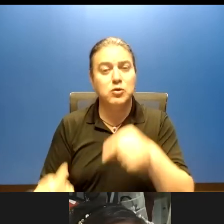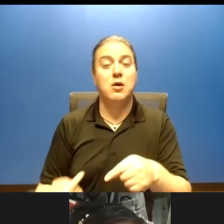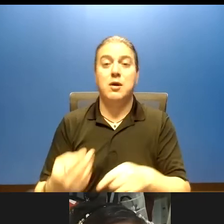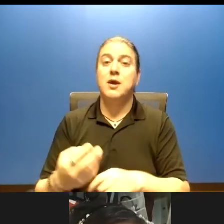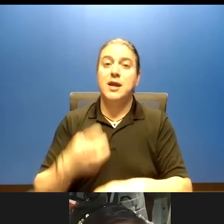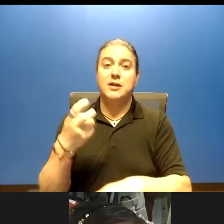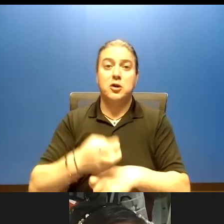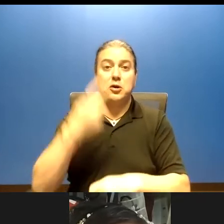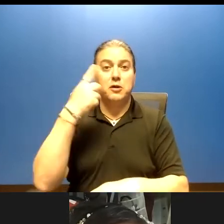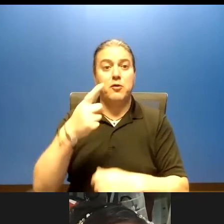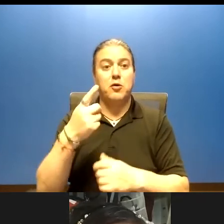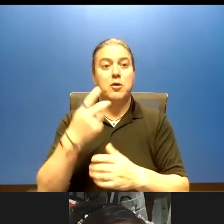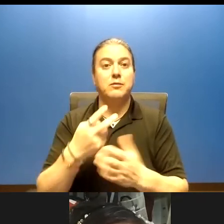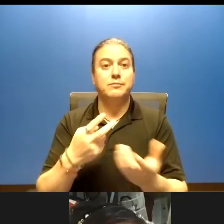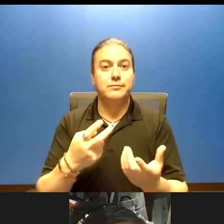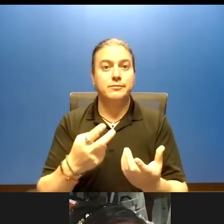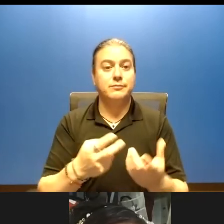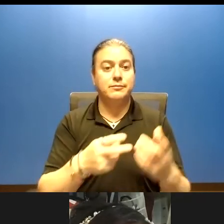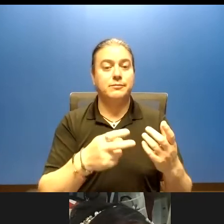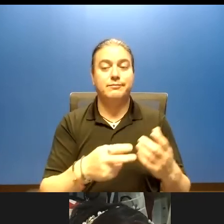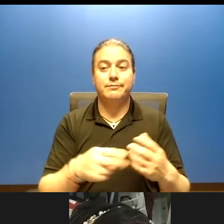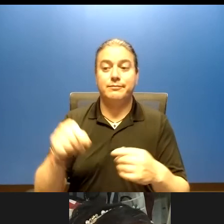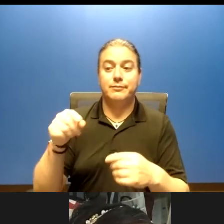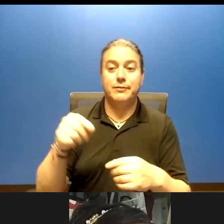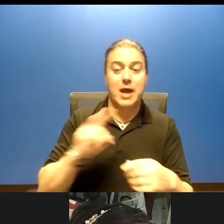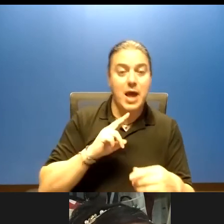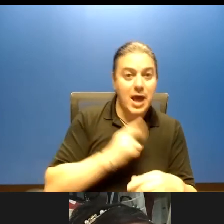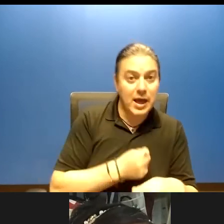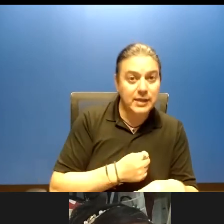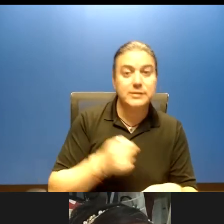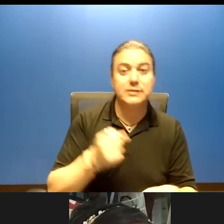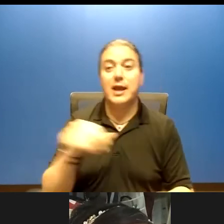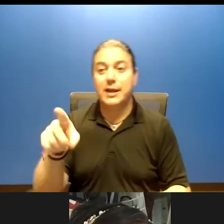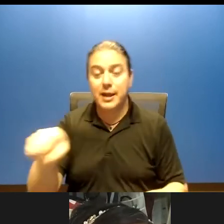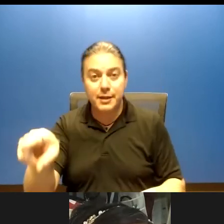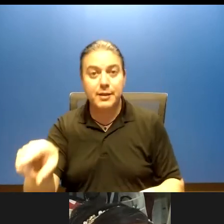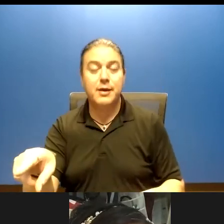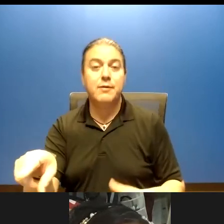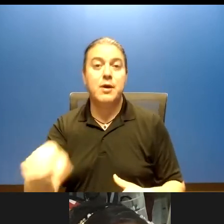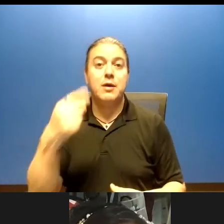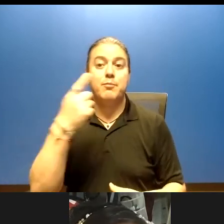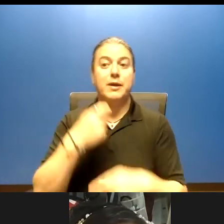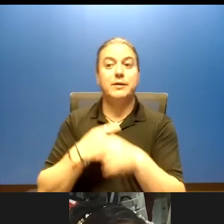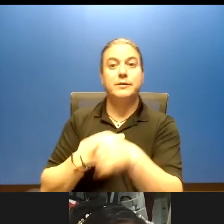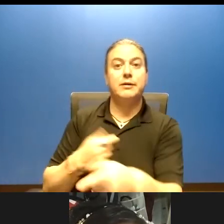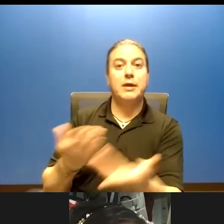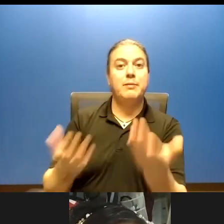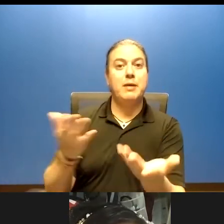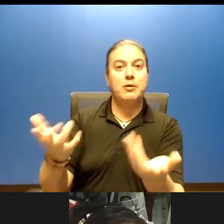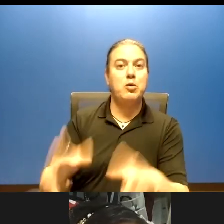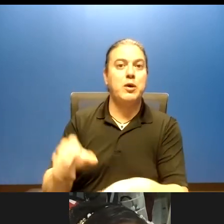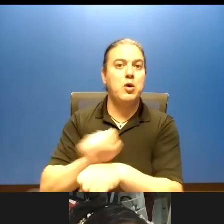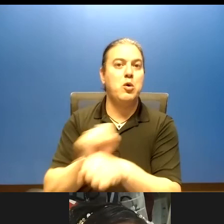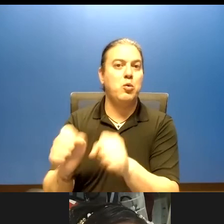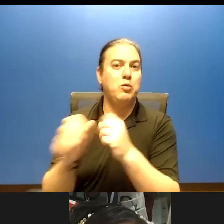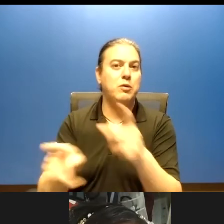honestly, not just us, but them, because they're not going to probably want to work with people with disabilities for the